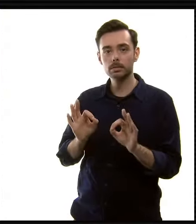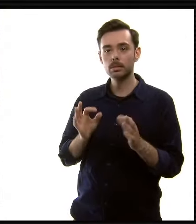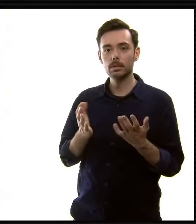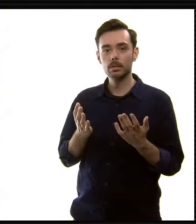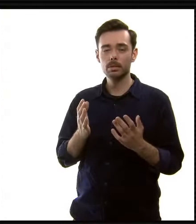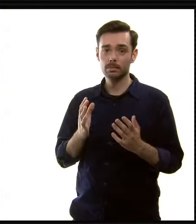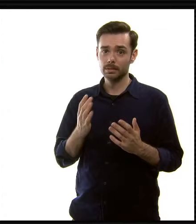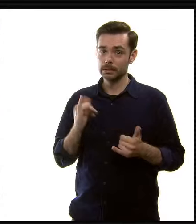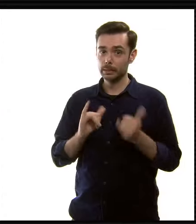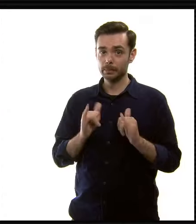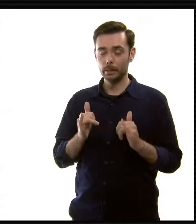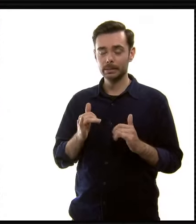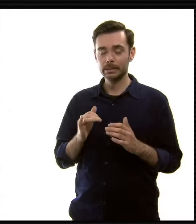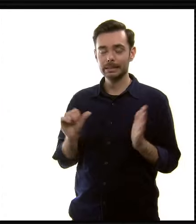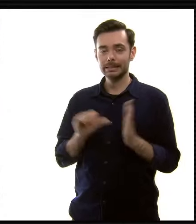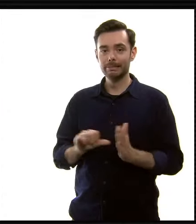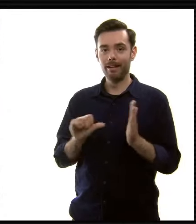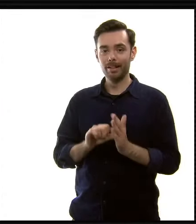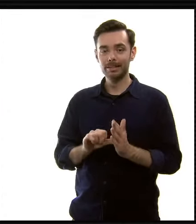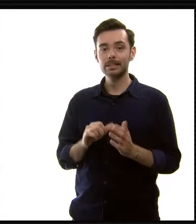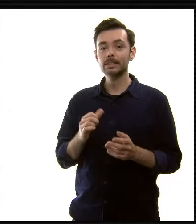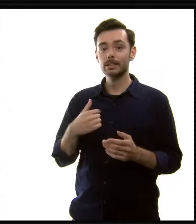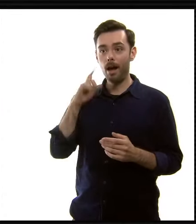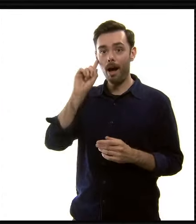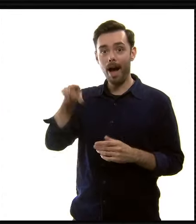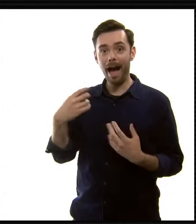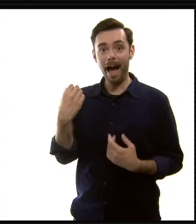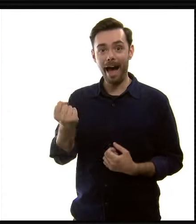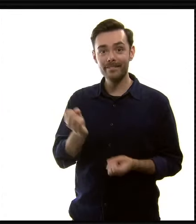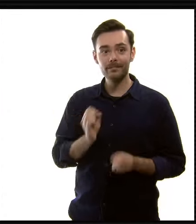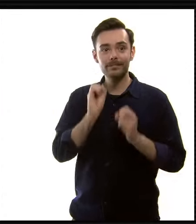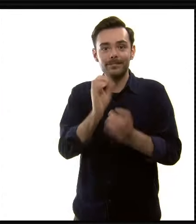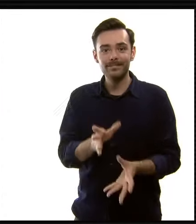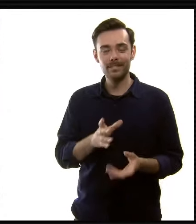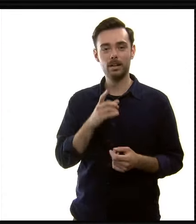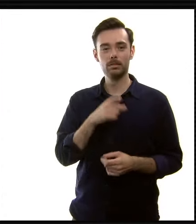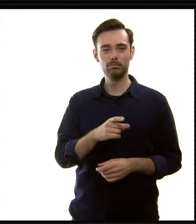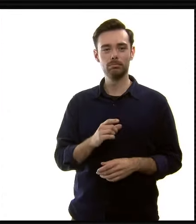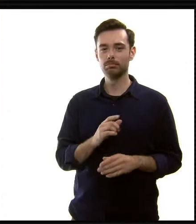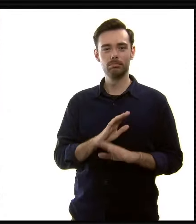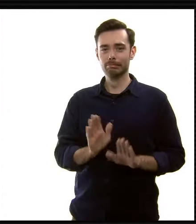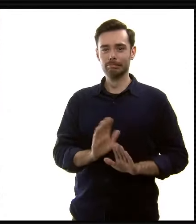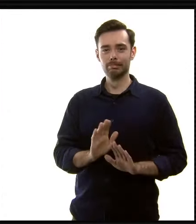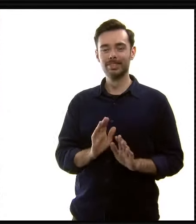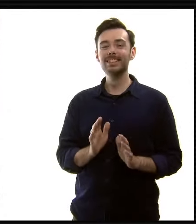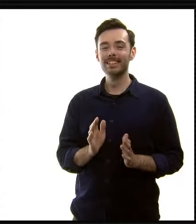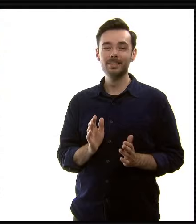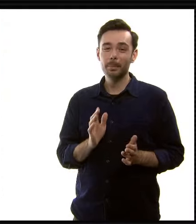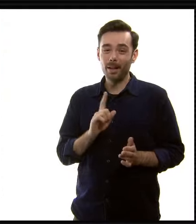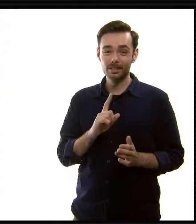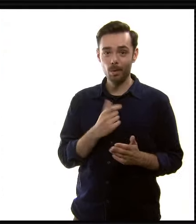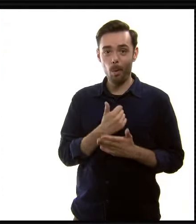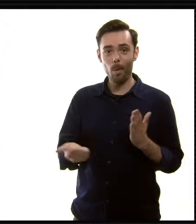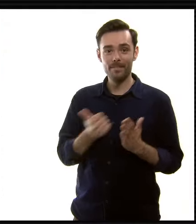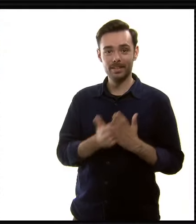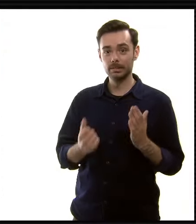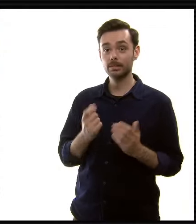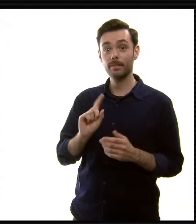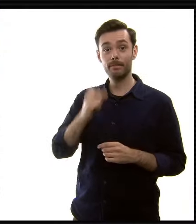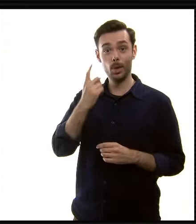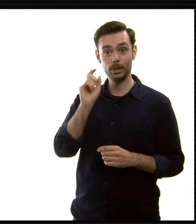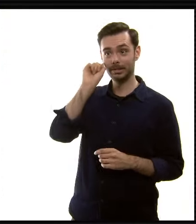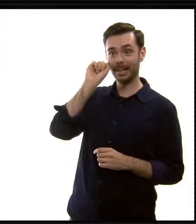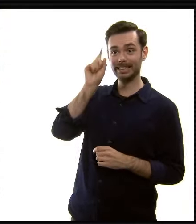painful. It's painful to hear that you didn't get it right the first time, but you never do. And if you do, then that's not